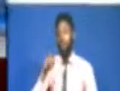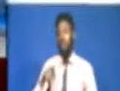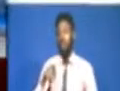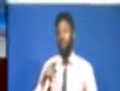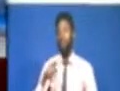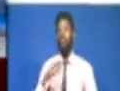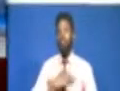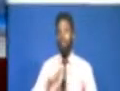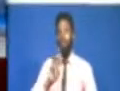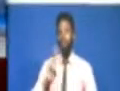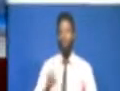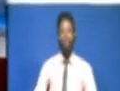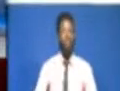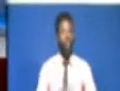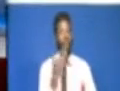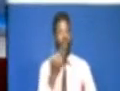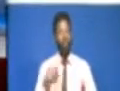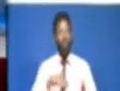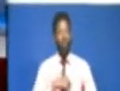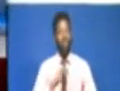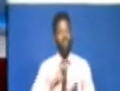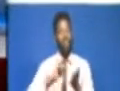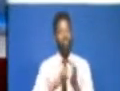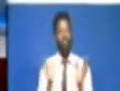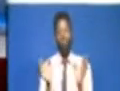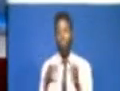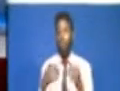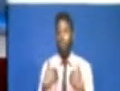the secretariat led by our clerk.